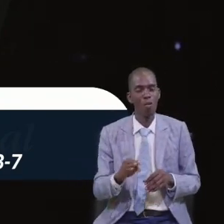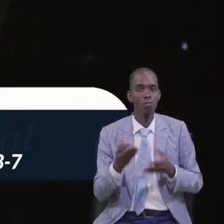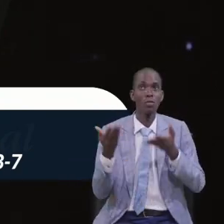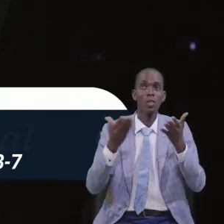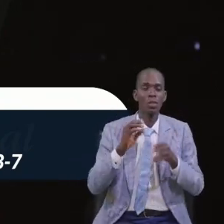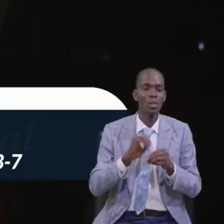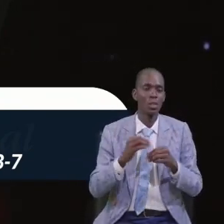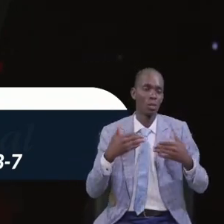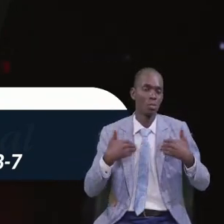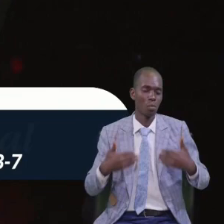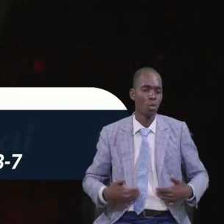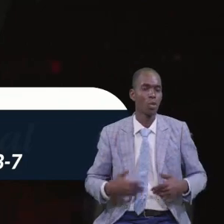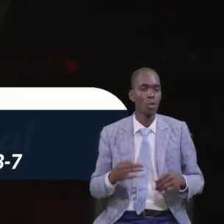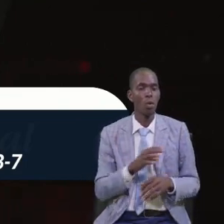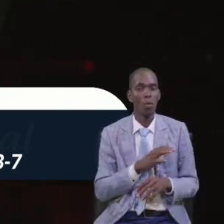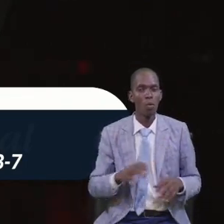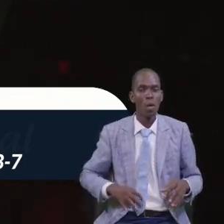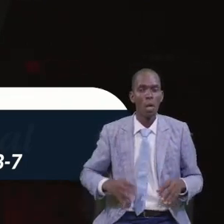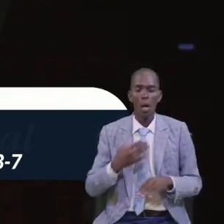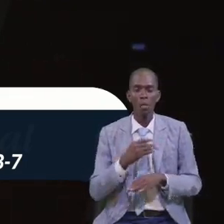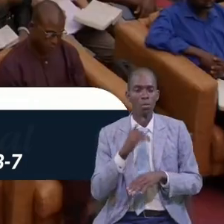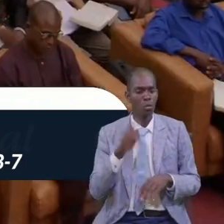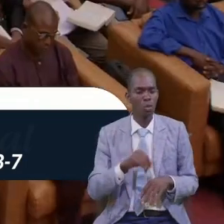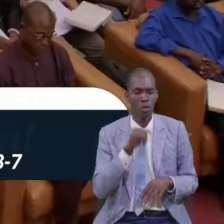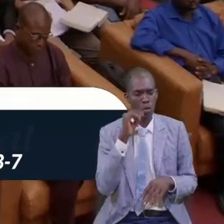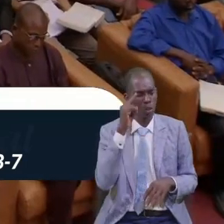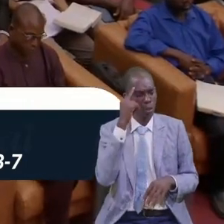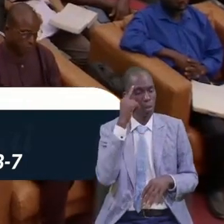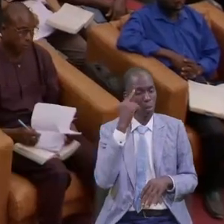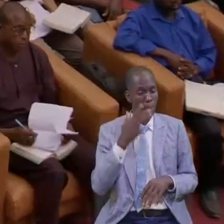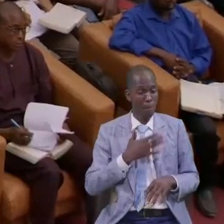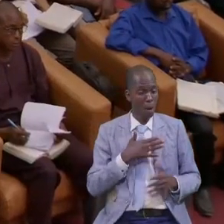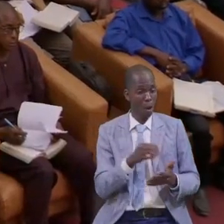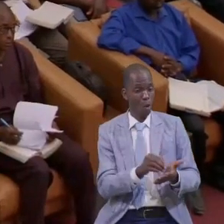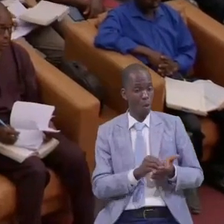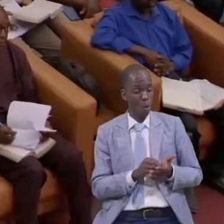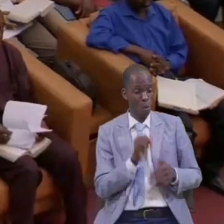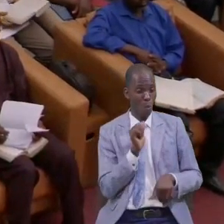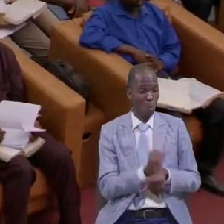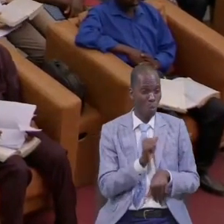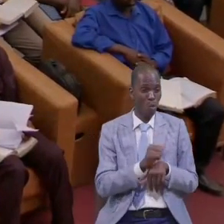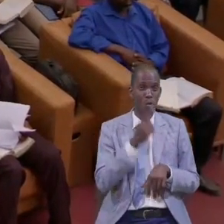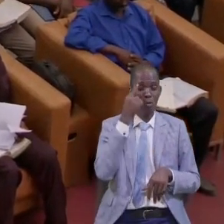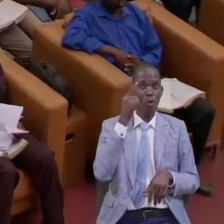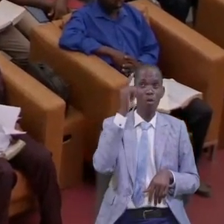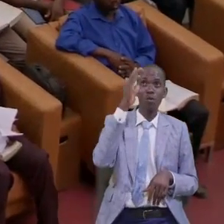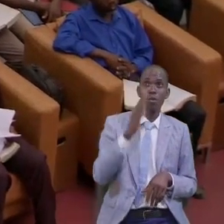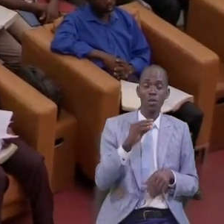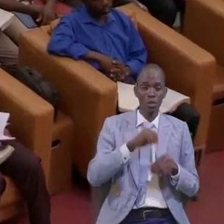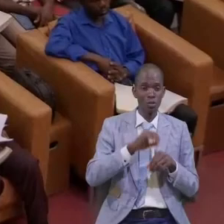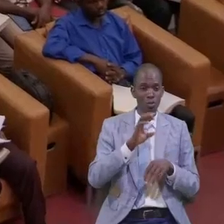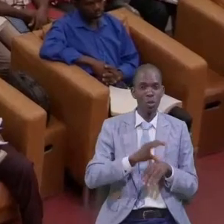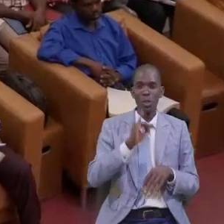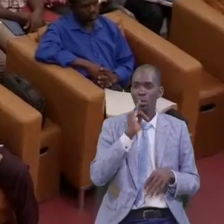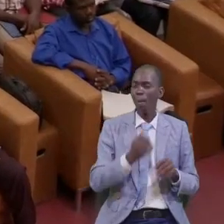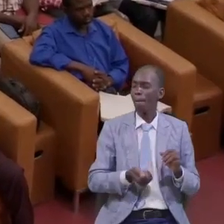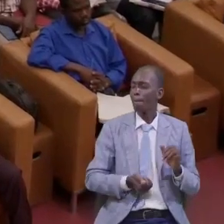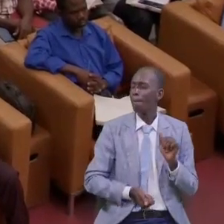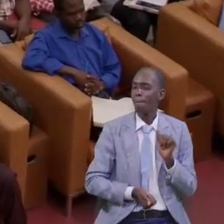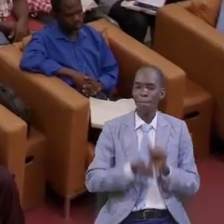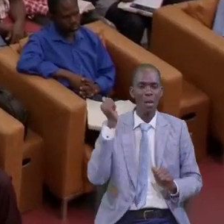And he doesn't think that his own part, the greatest and the highest and the